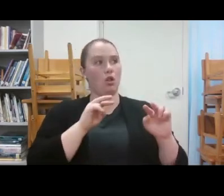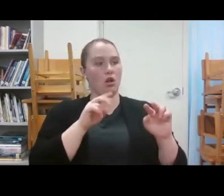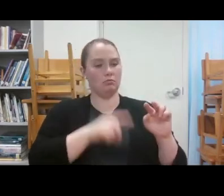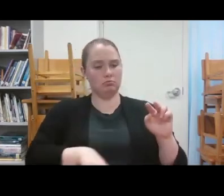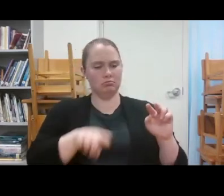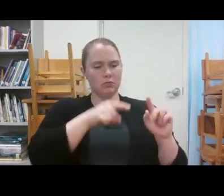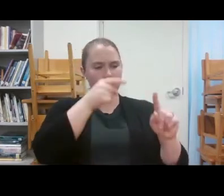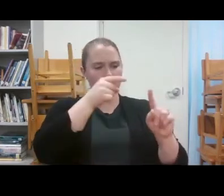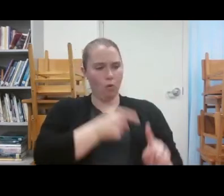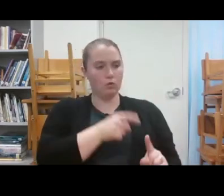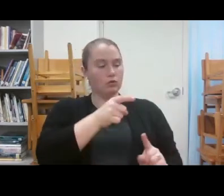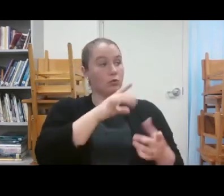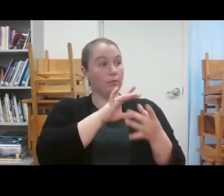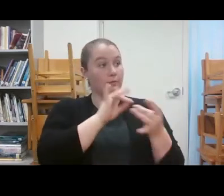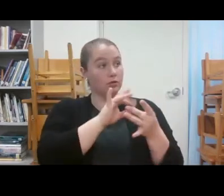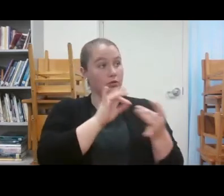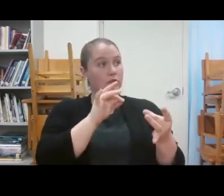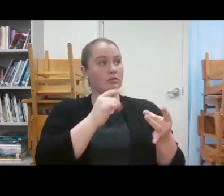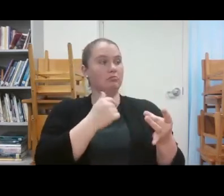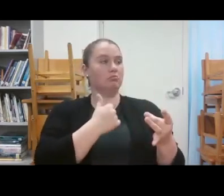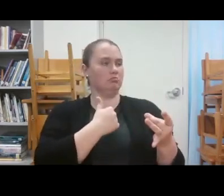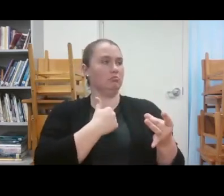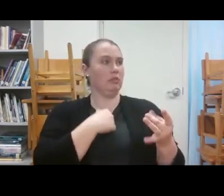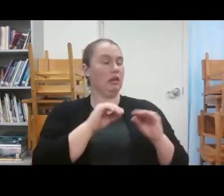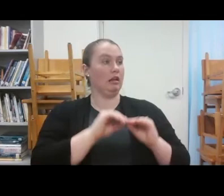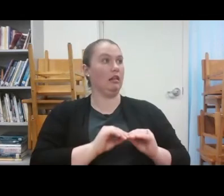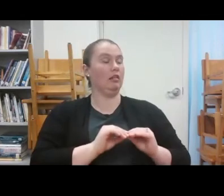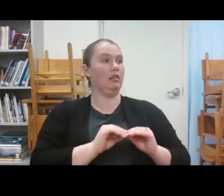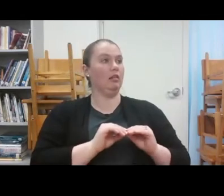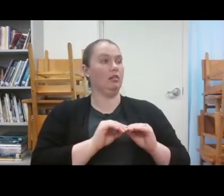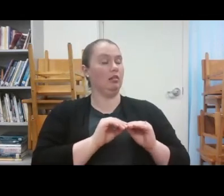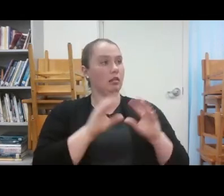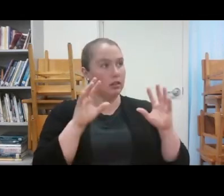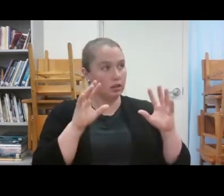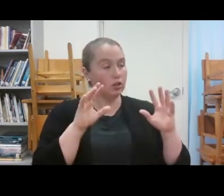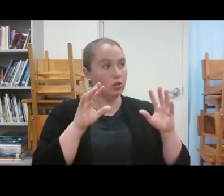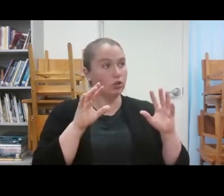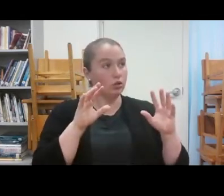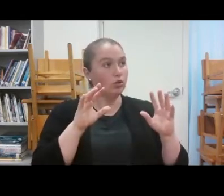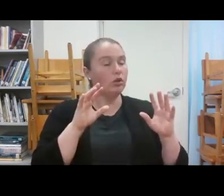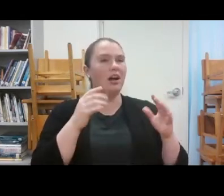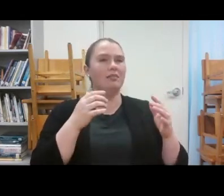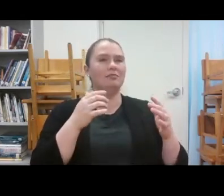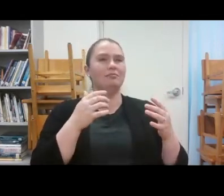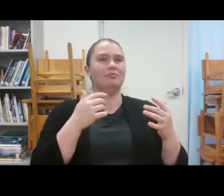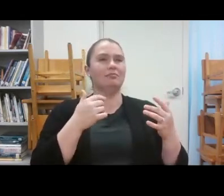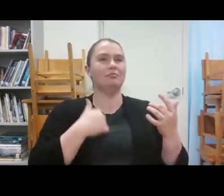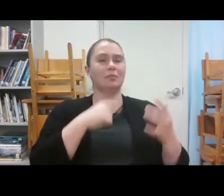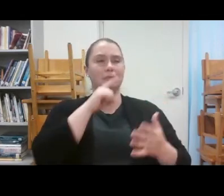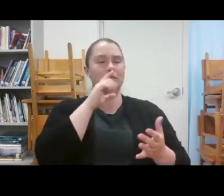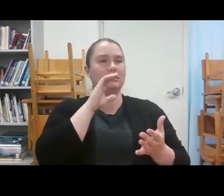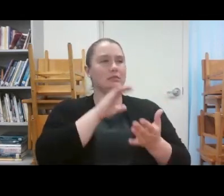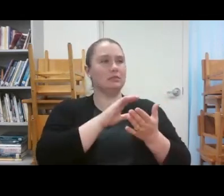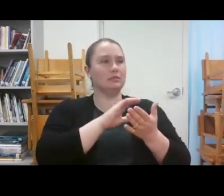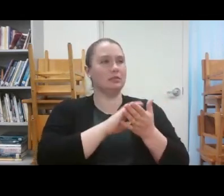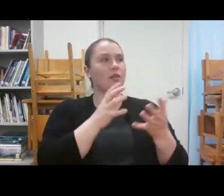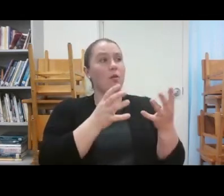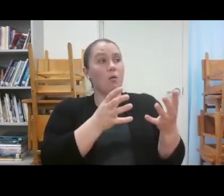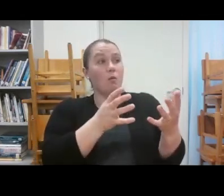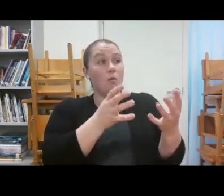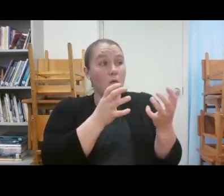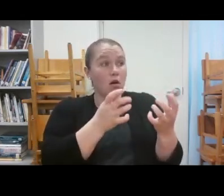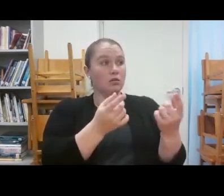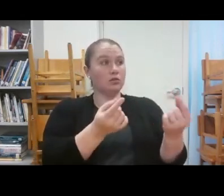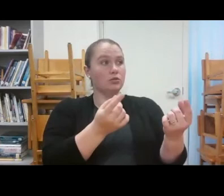that you just mentioned that I feel been very clear about, what I think I would like to do is to